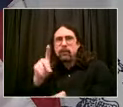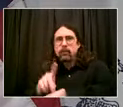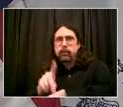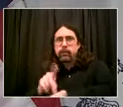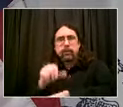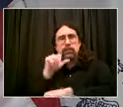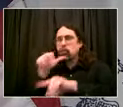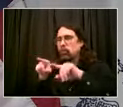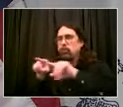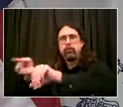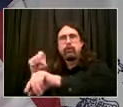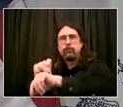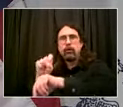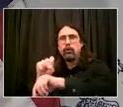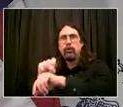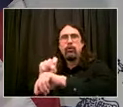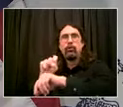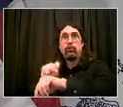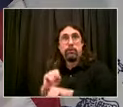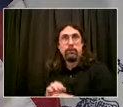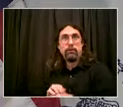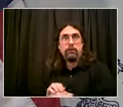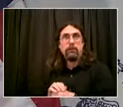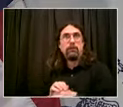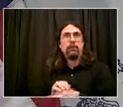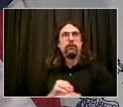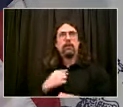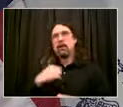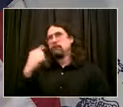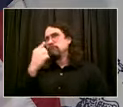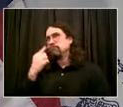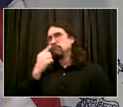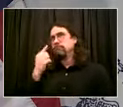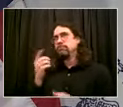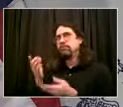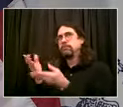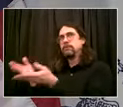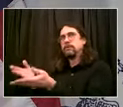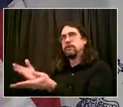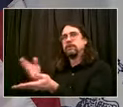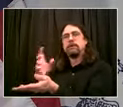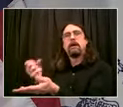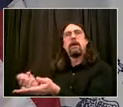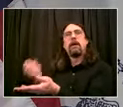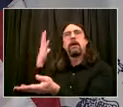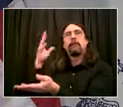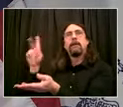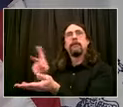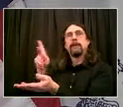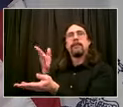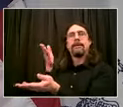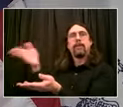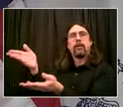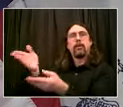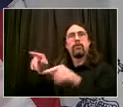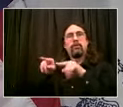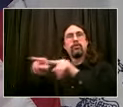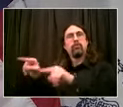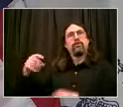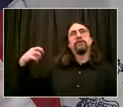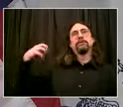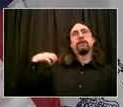I'm going to double check, Gersh. I don't have a current report of anybody, but I'm going to check that again to make sure